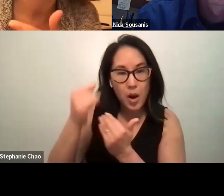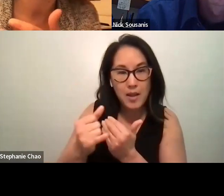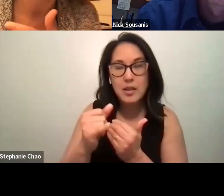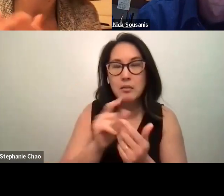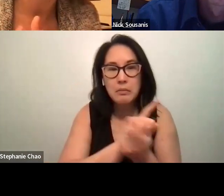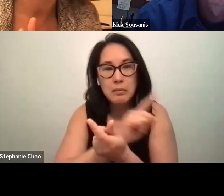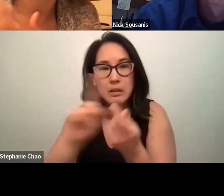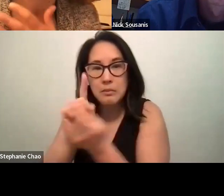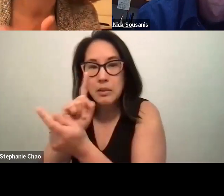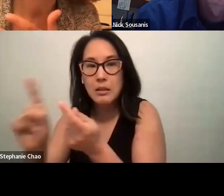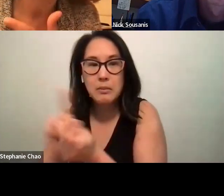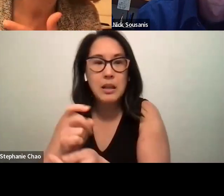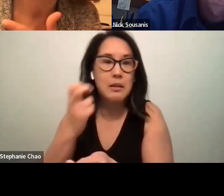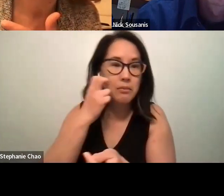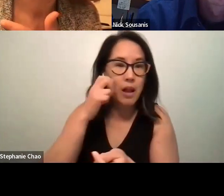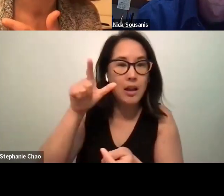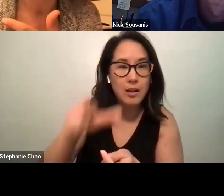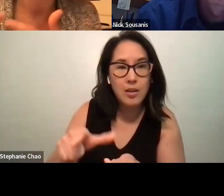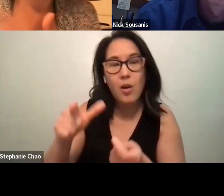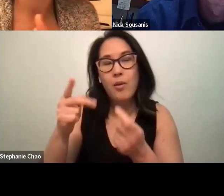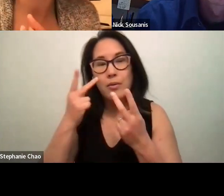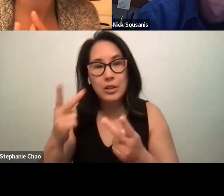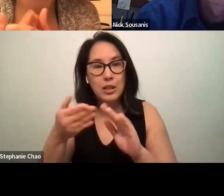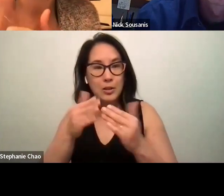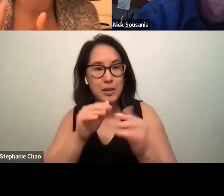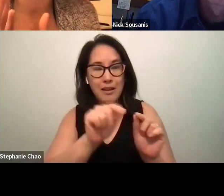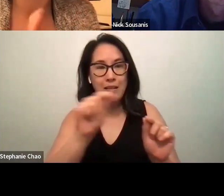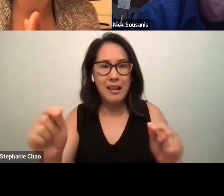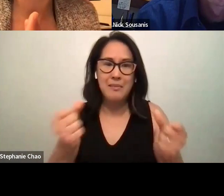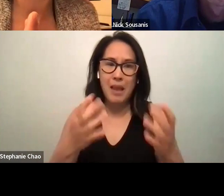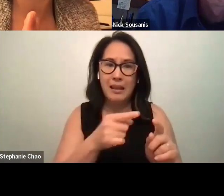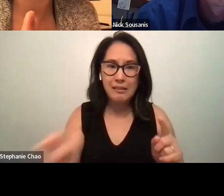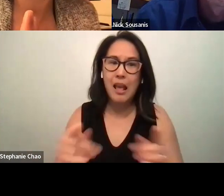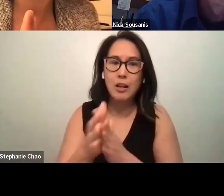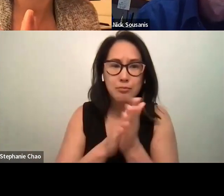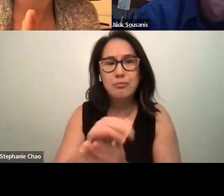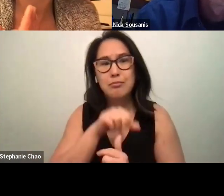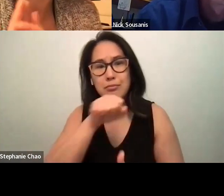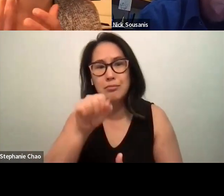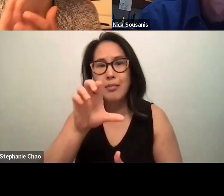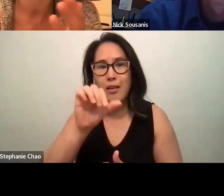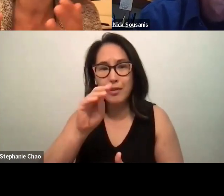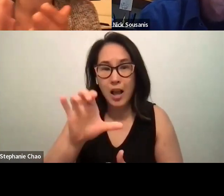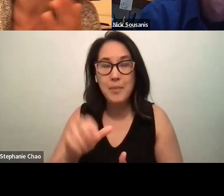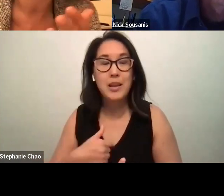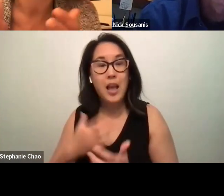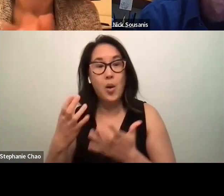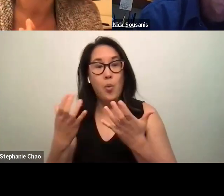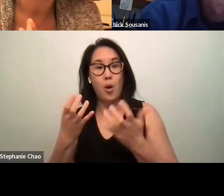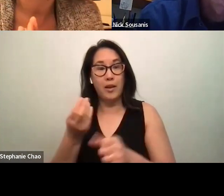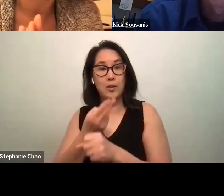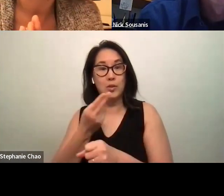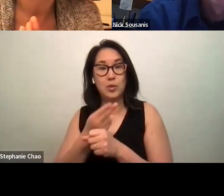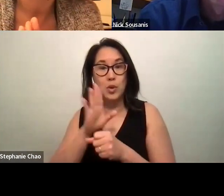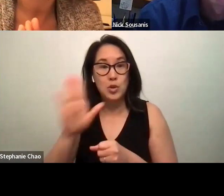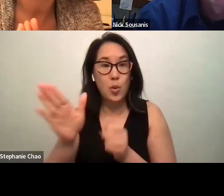comics do have meaning to them, or there is a desire. And thinking, Nick, part of why I wanted to use your work is that your book has been used as a textbook in